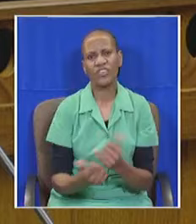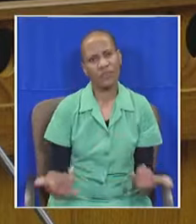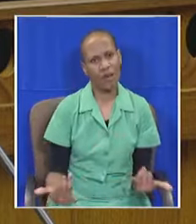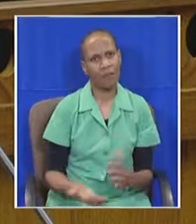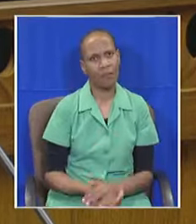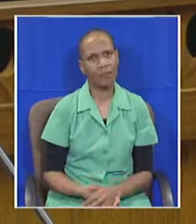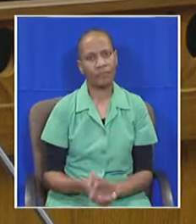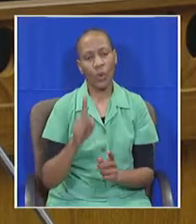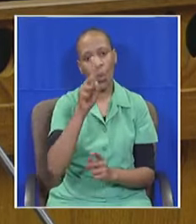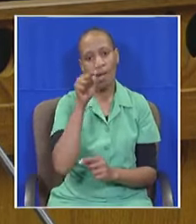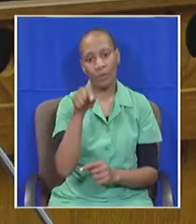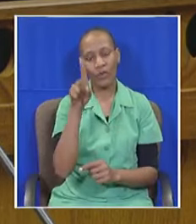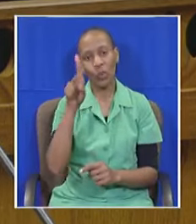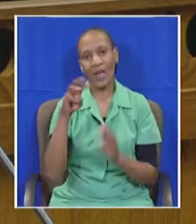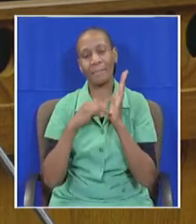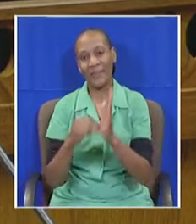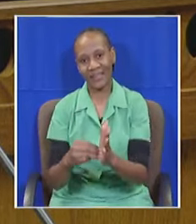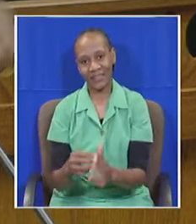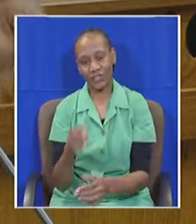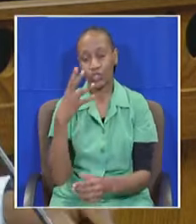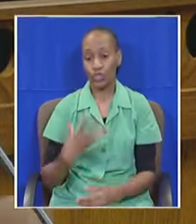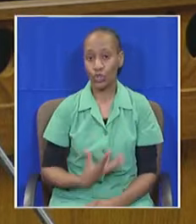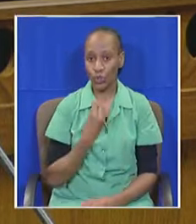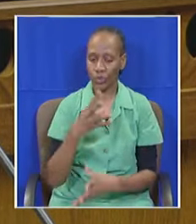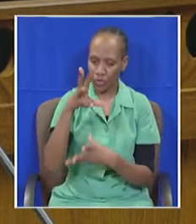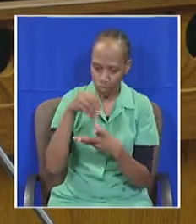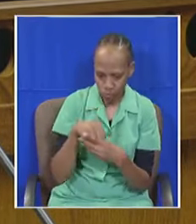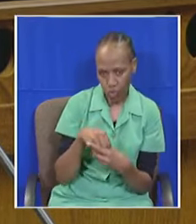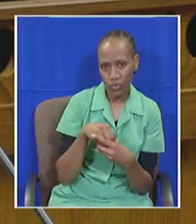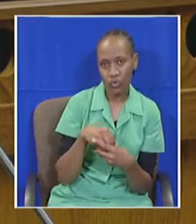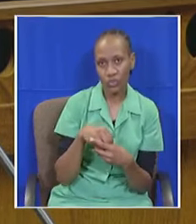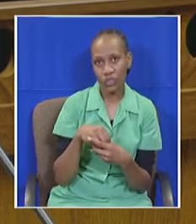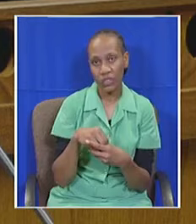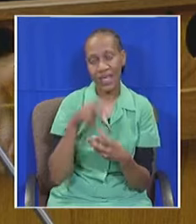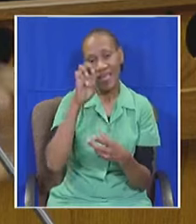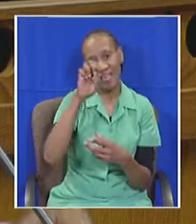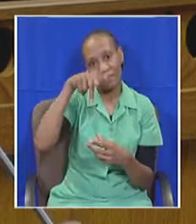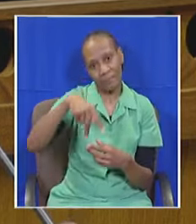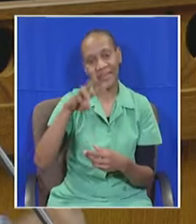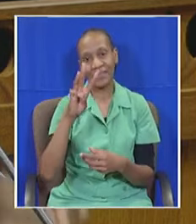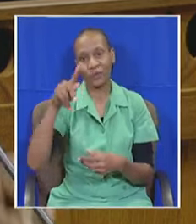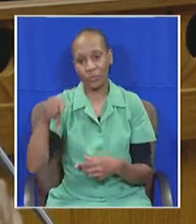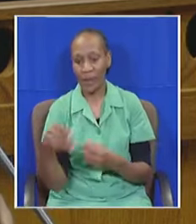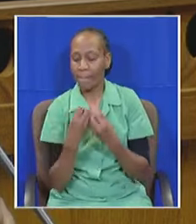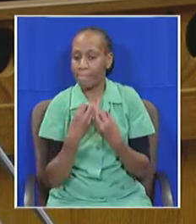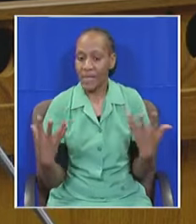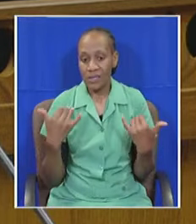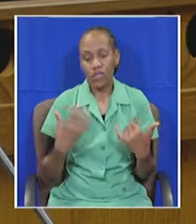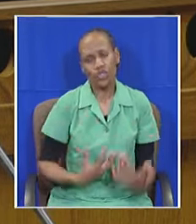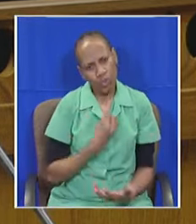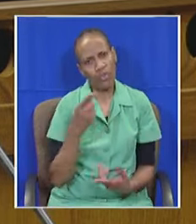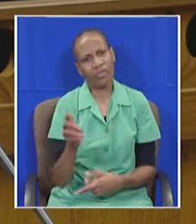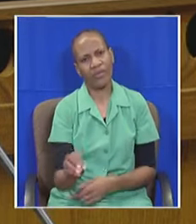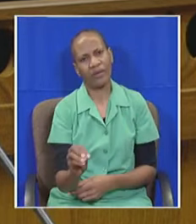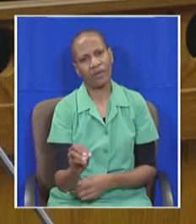program. Of the 1.1 million young people who are participating in the Extended Public Works program, many of those are young people